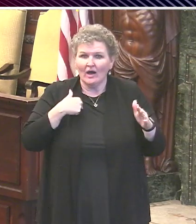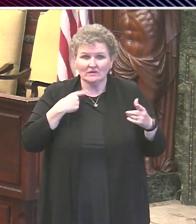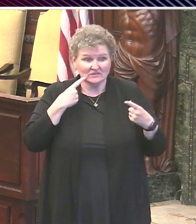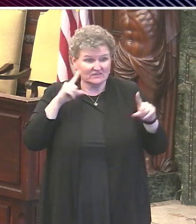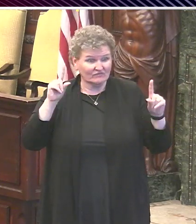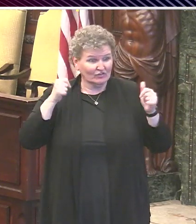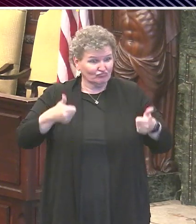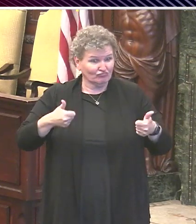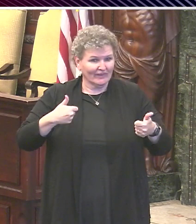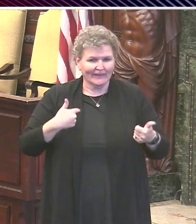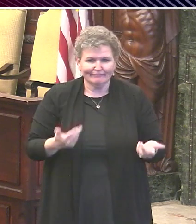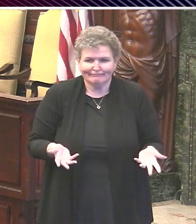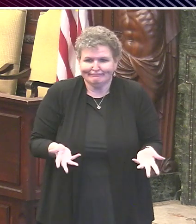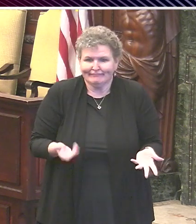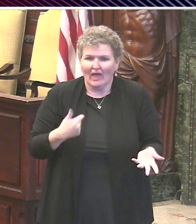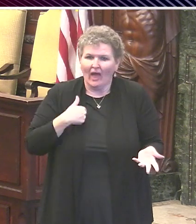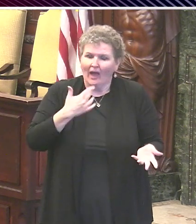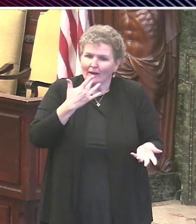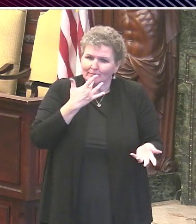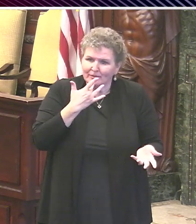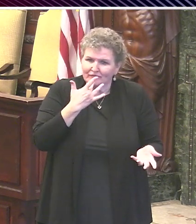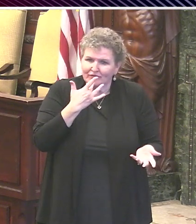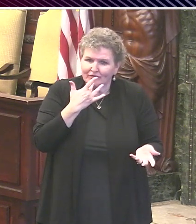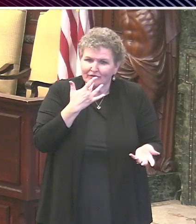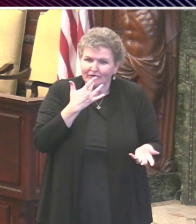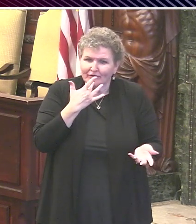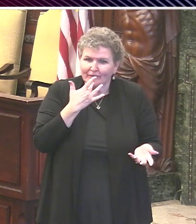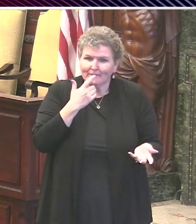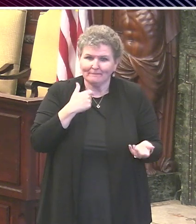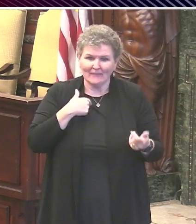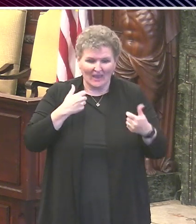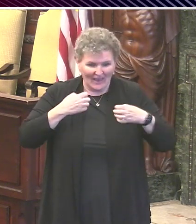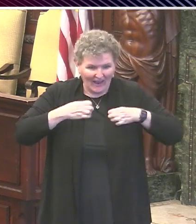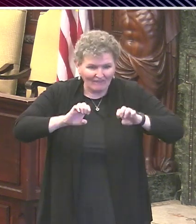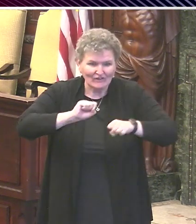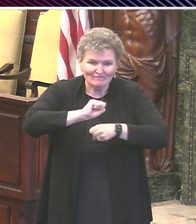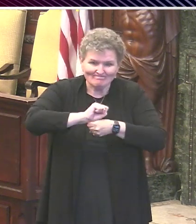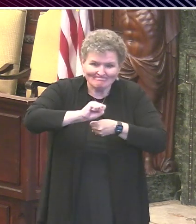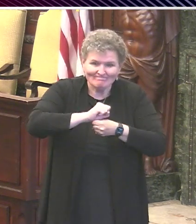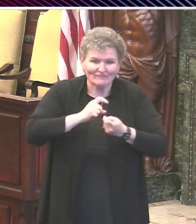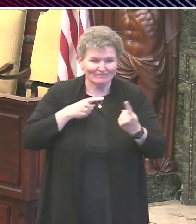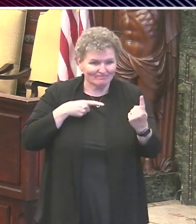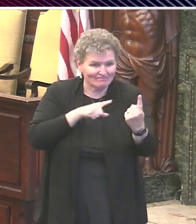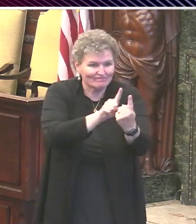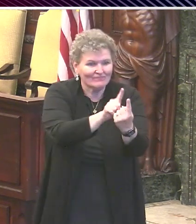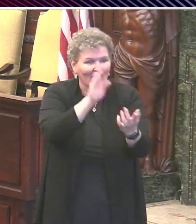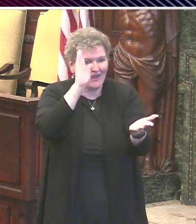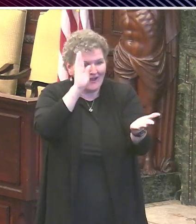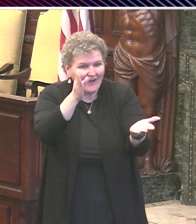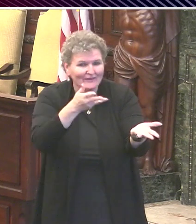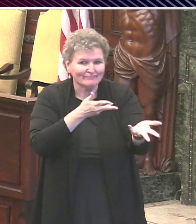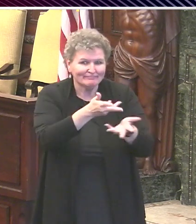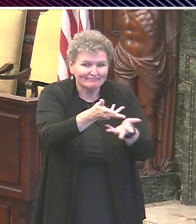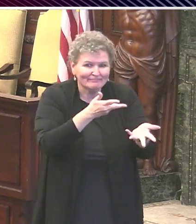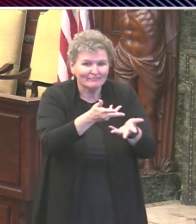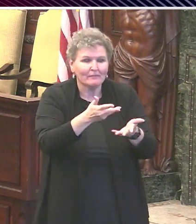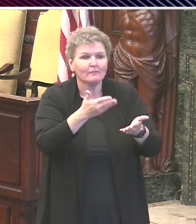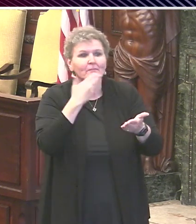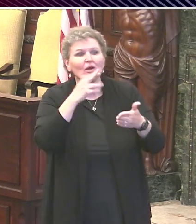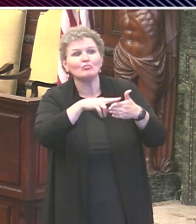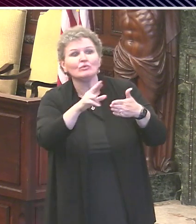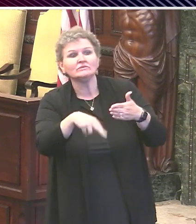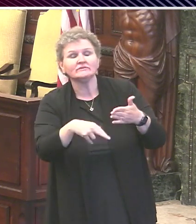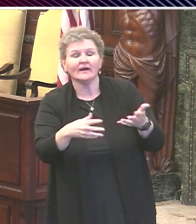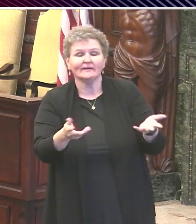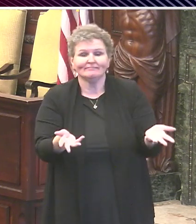I'd rather make the effort than to not make the effort and see if we can't resolve it. But there are serious